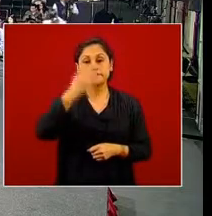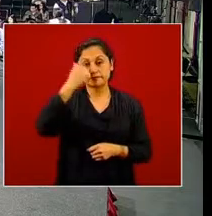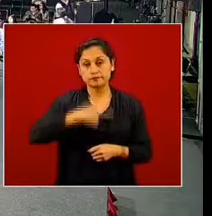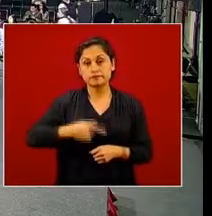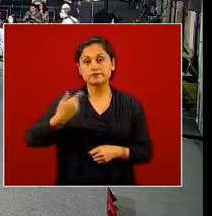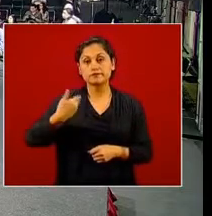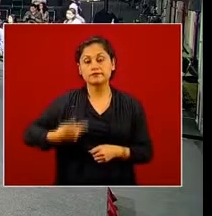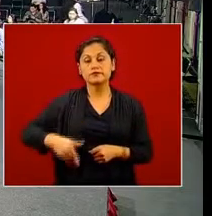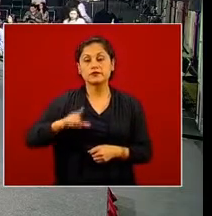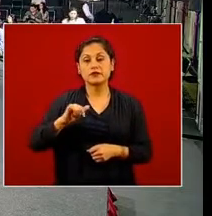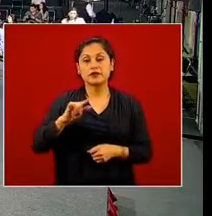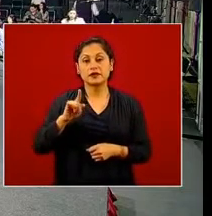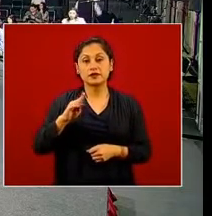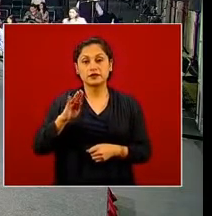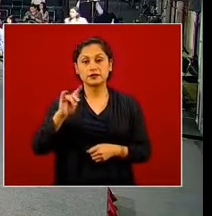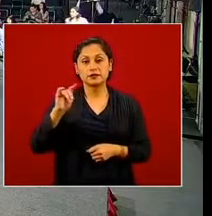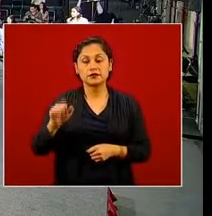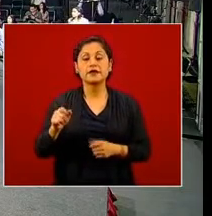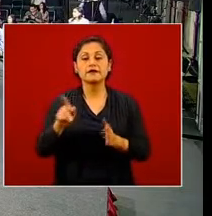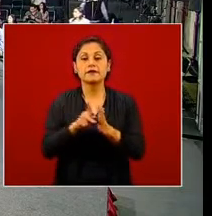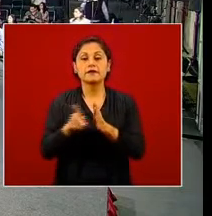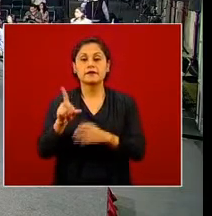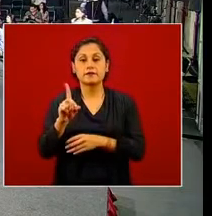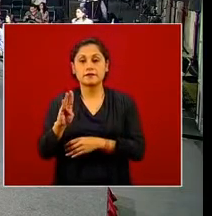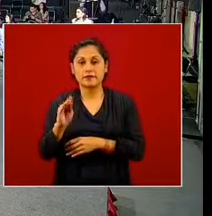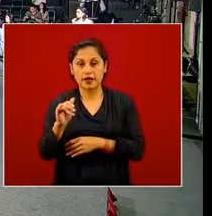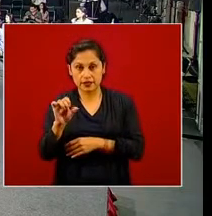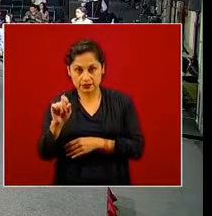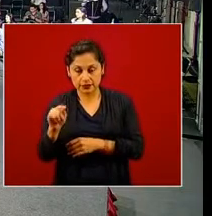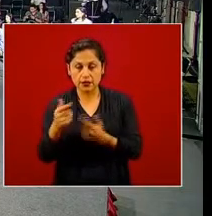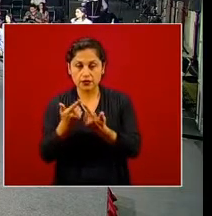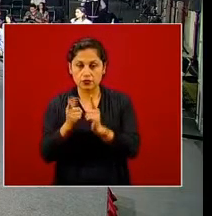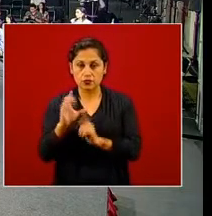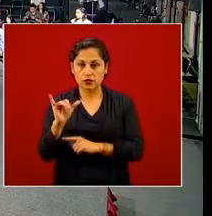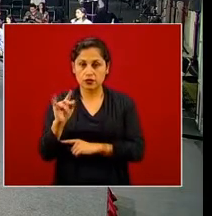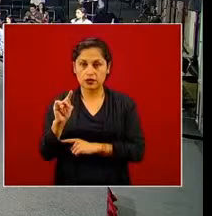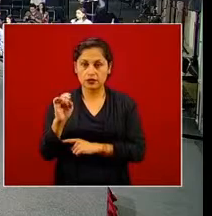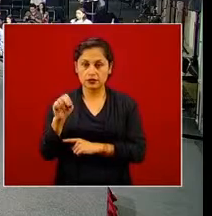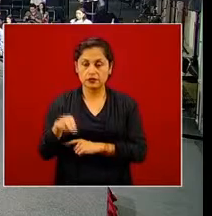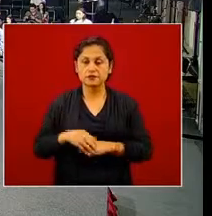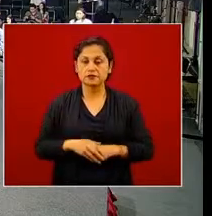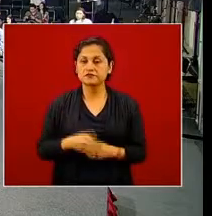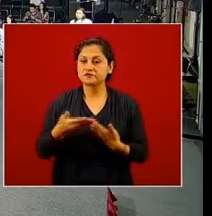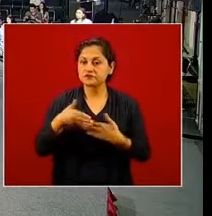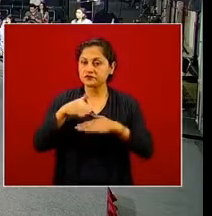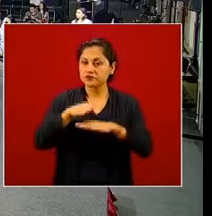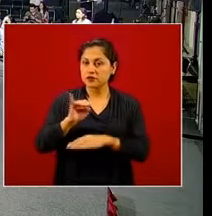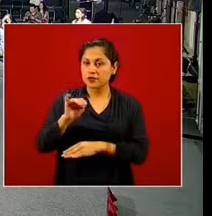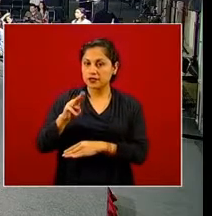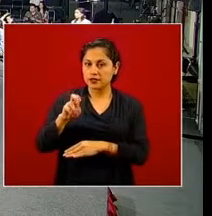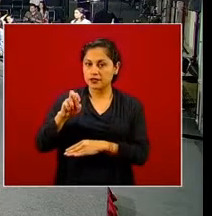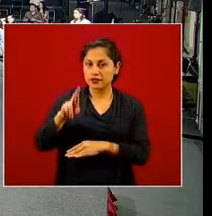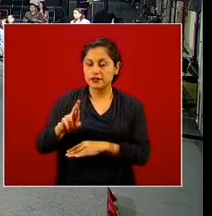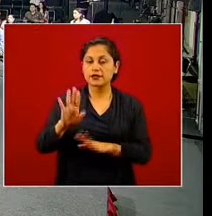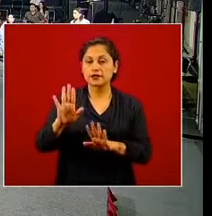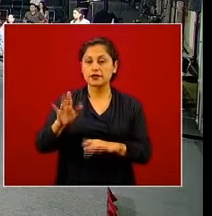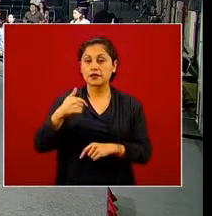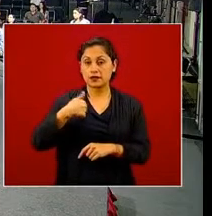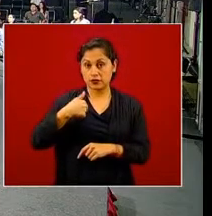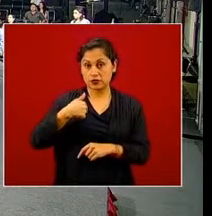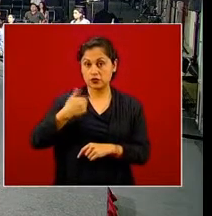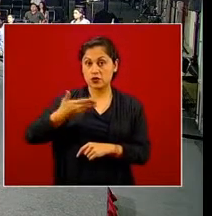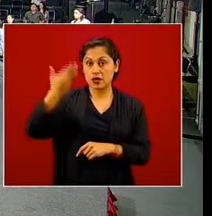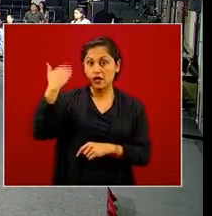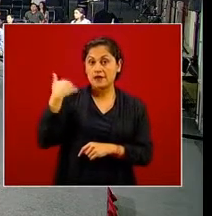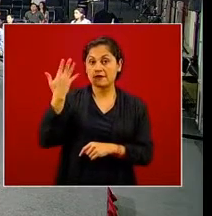more questions. Thank you. Lisbeth Alvarez from Dario Basta, Grupo Cantón. Dr. Well, with